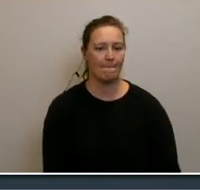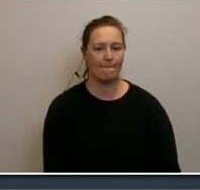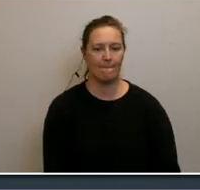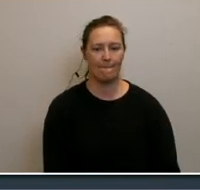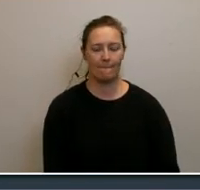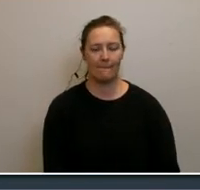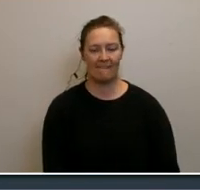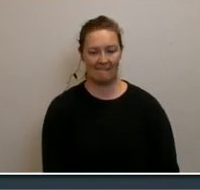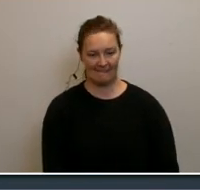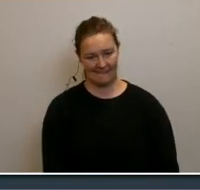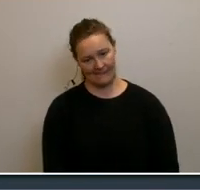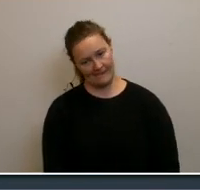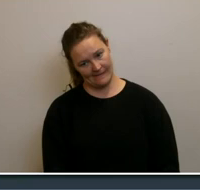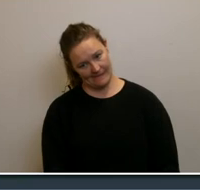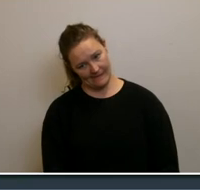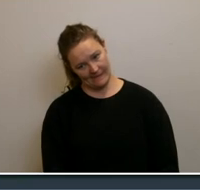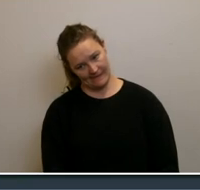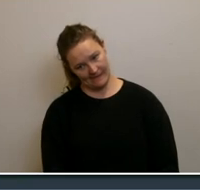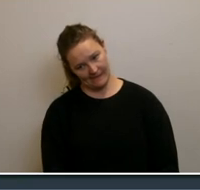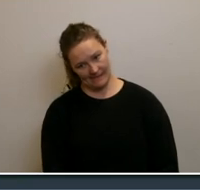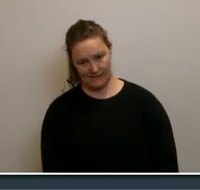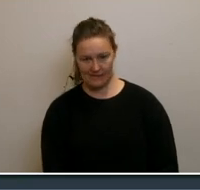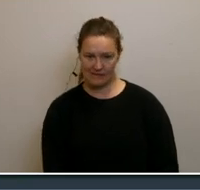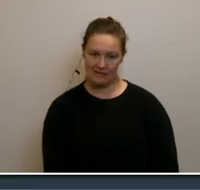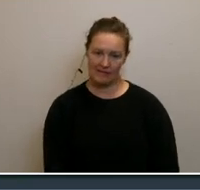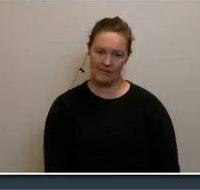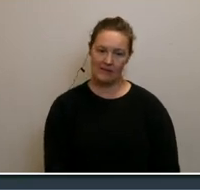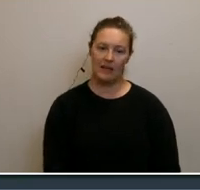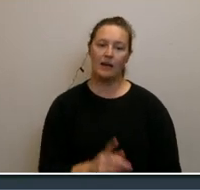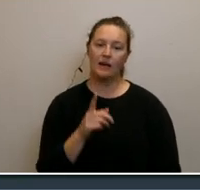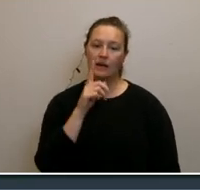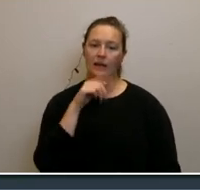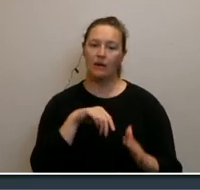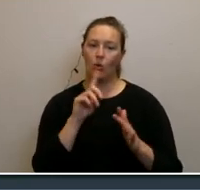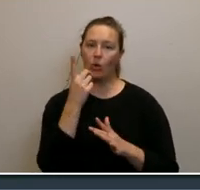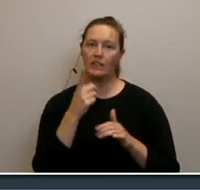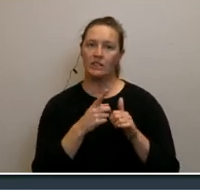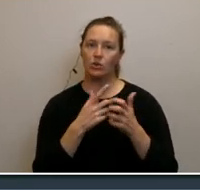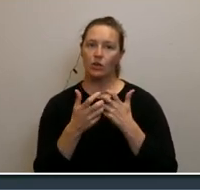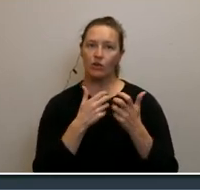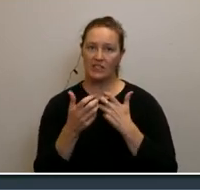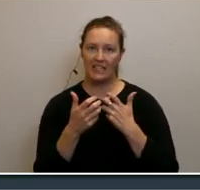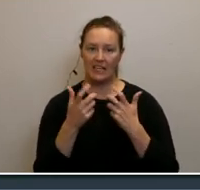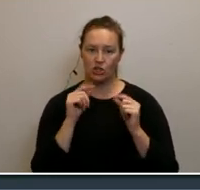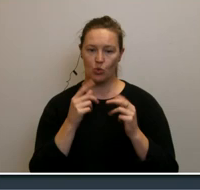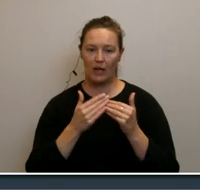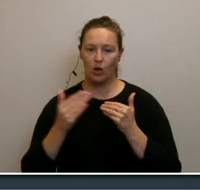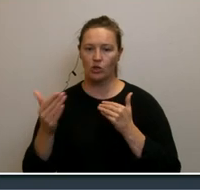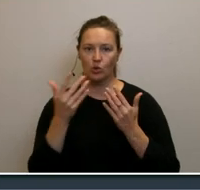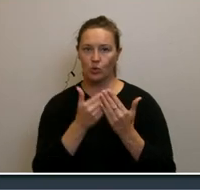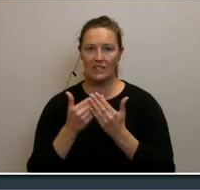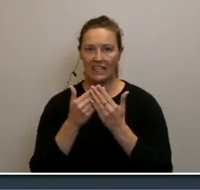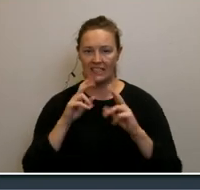The brands in the Auckland University are running longitudinal studies currently, and earlier this month reported back